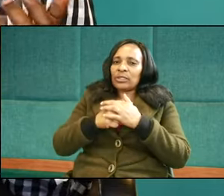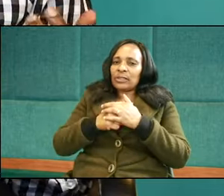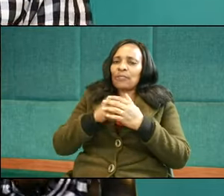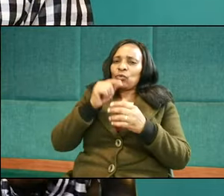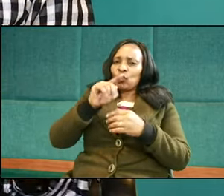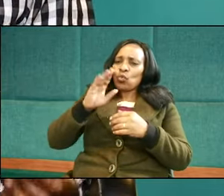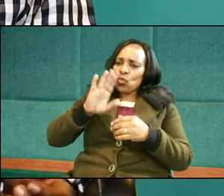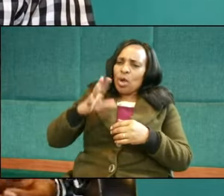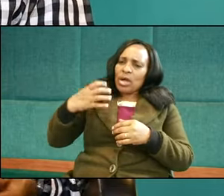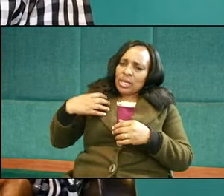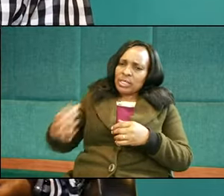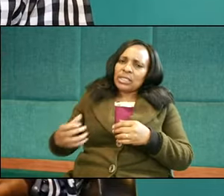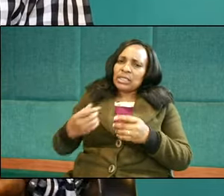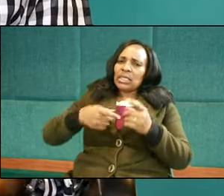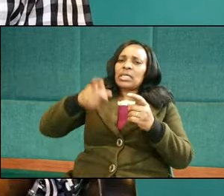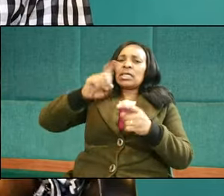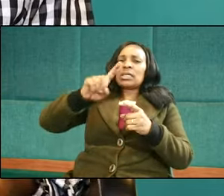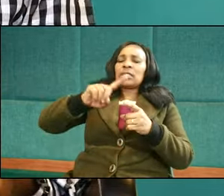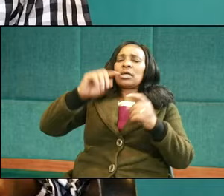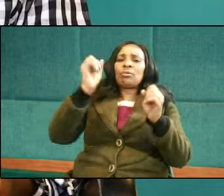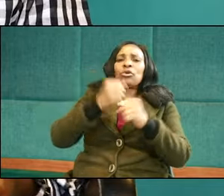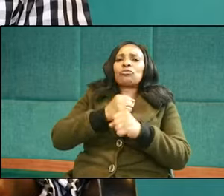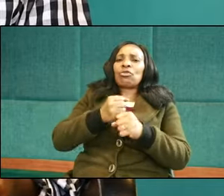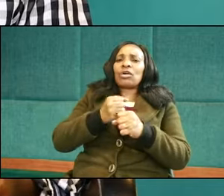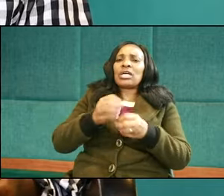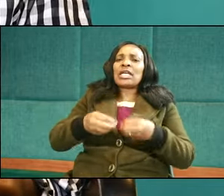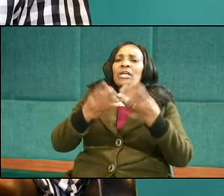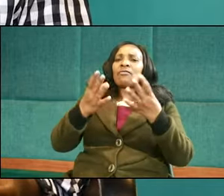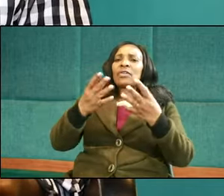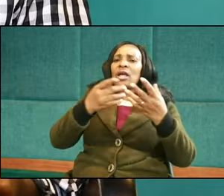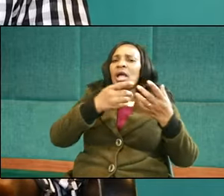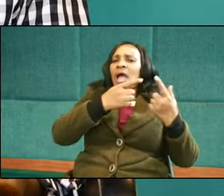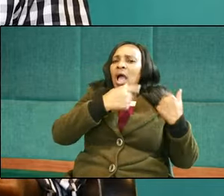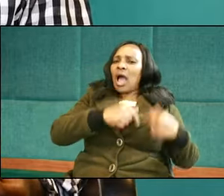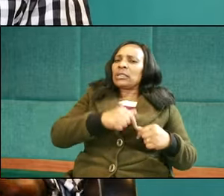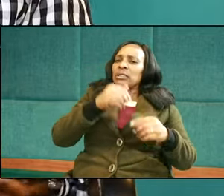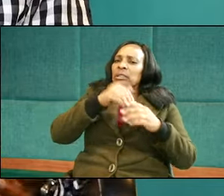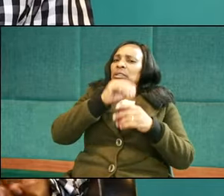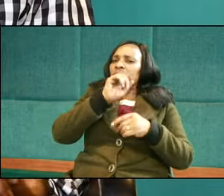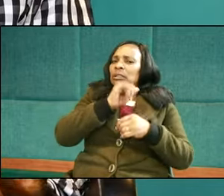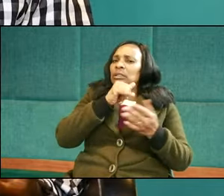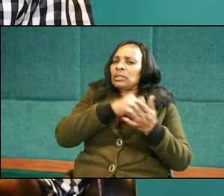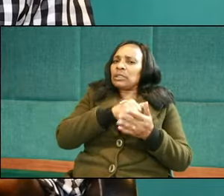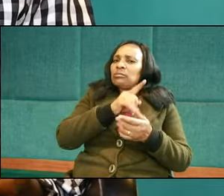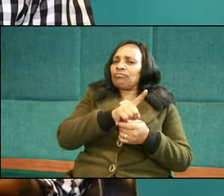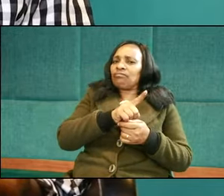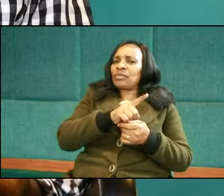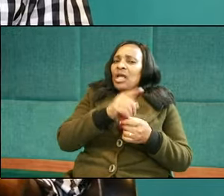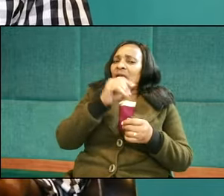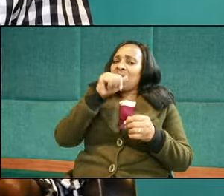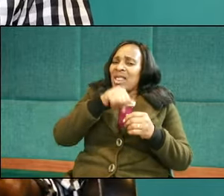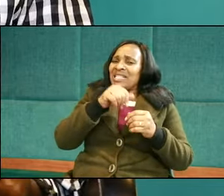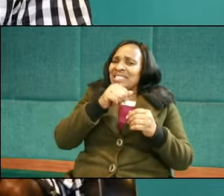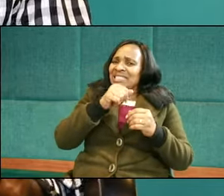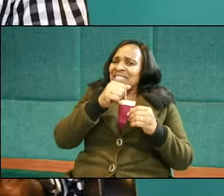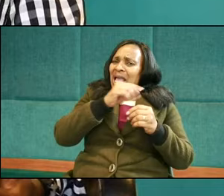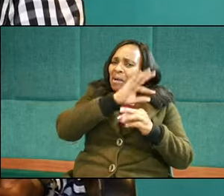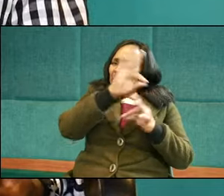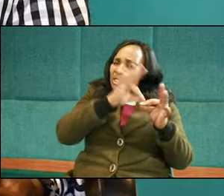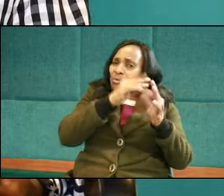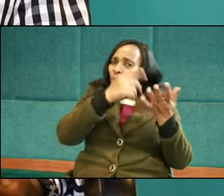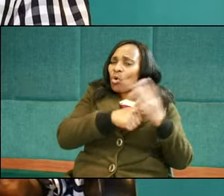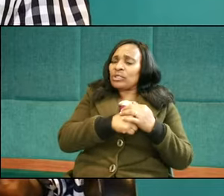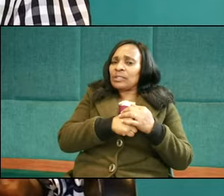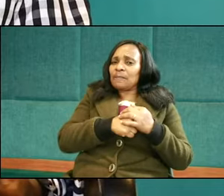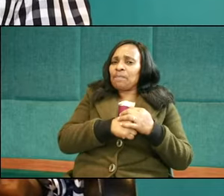riches increase, do not set your heart on them." I believe this is a verse that in principle is basically saying, as